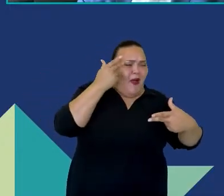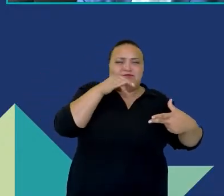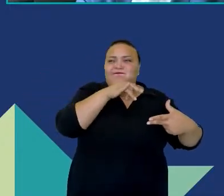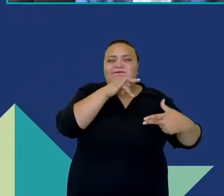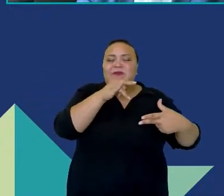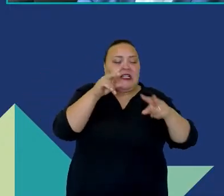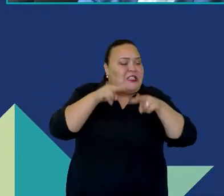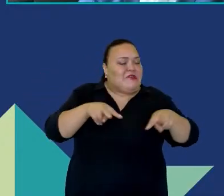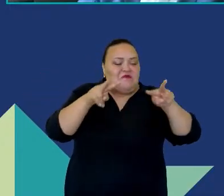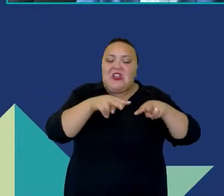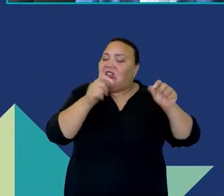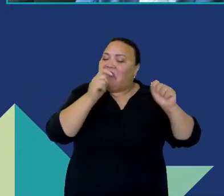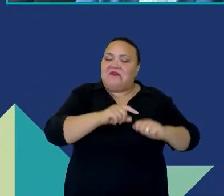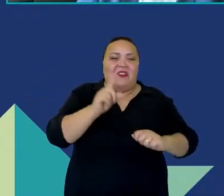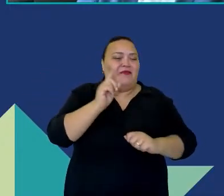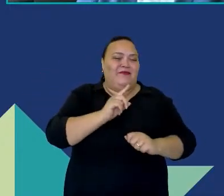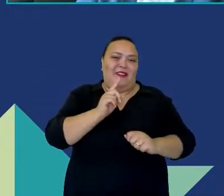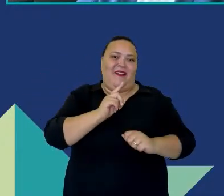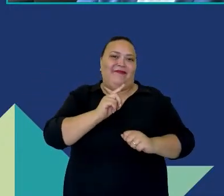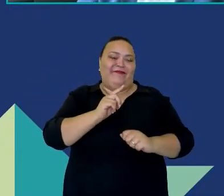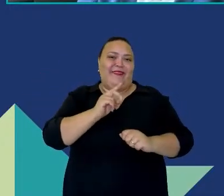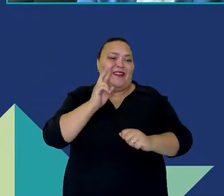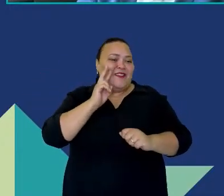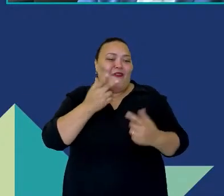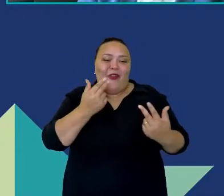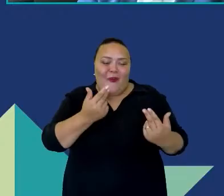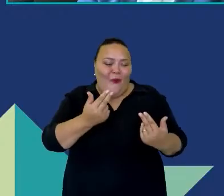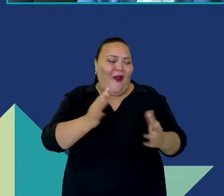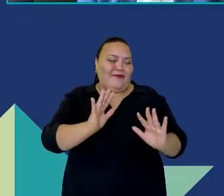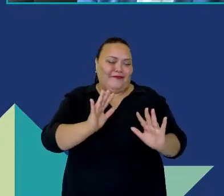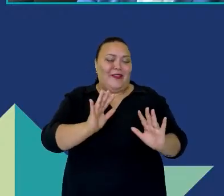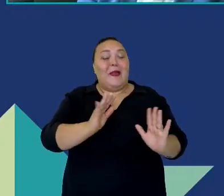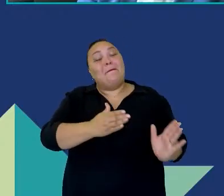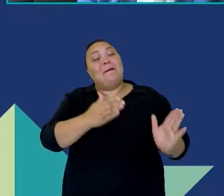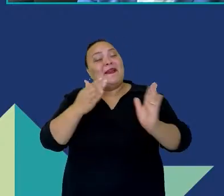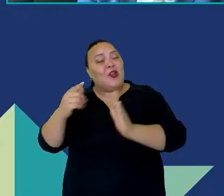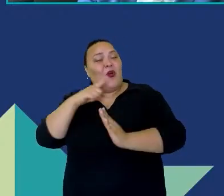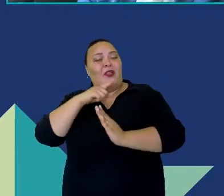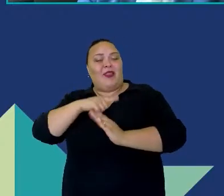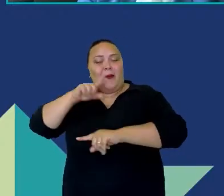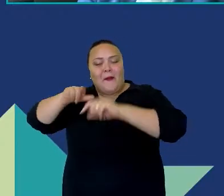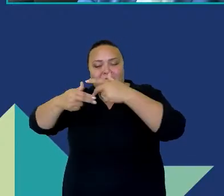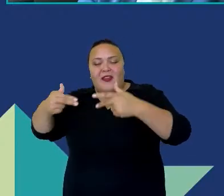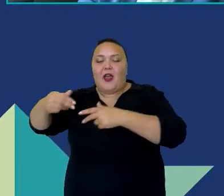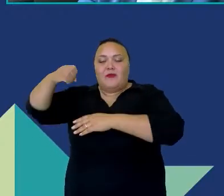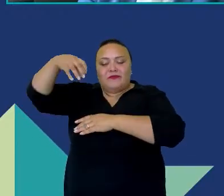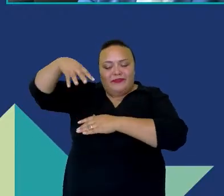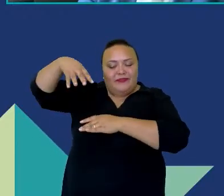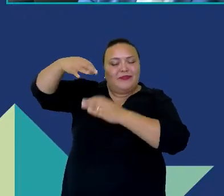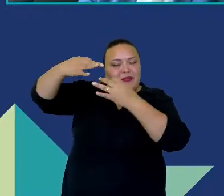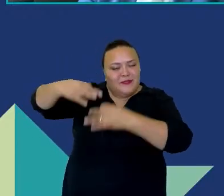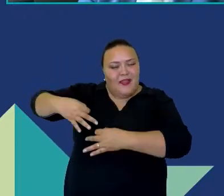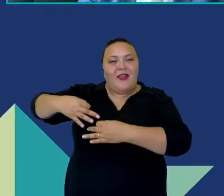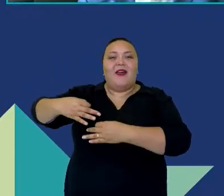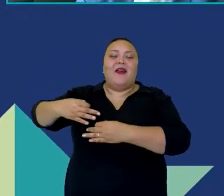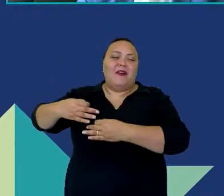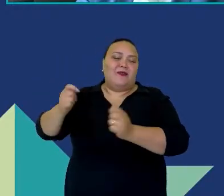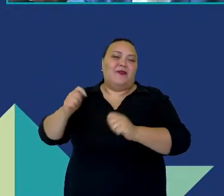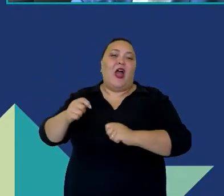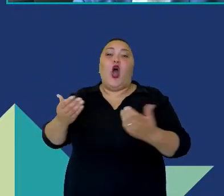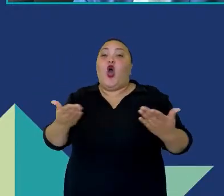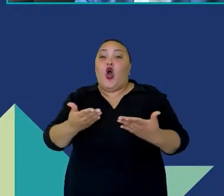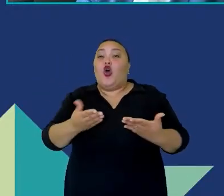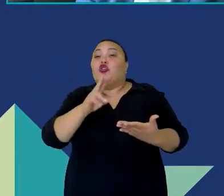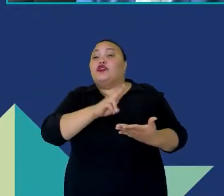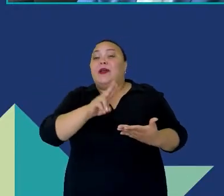color. So these can be mounted on drones today and can help you at least